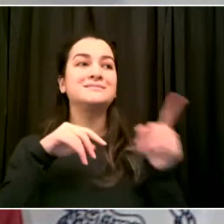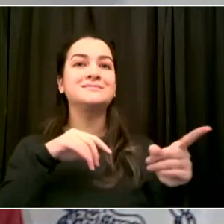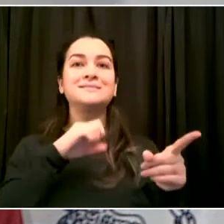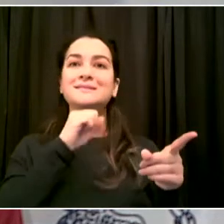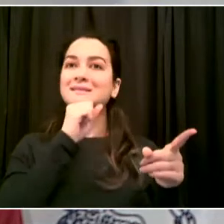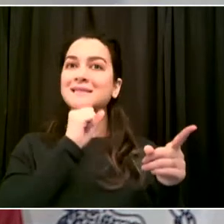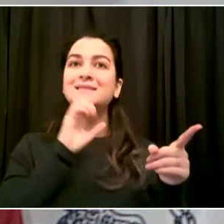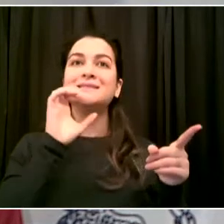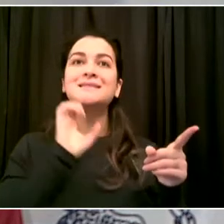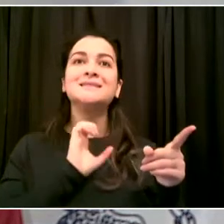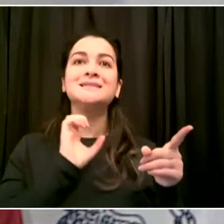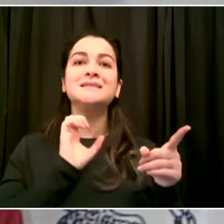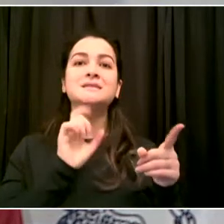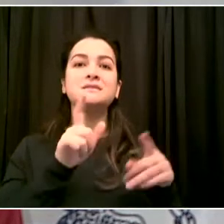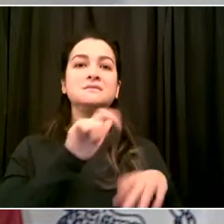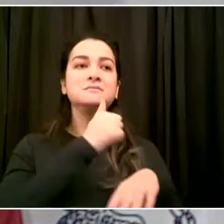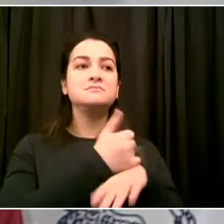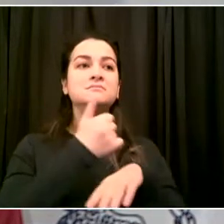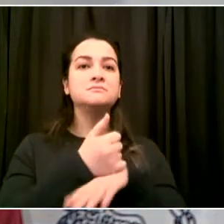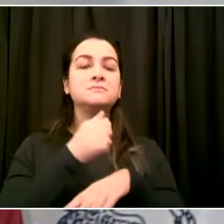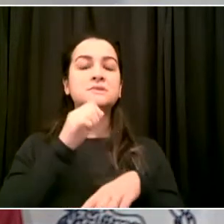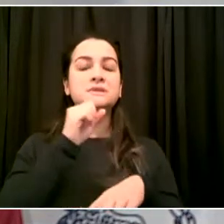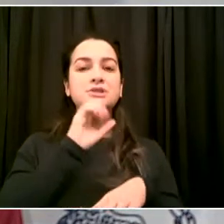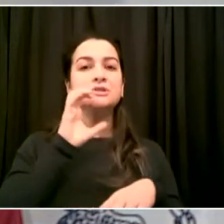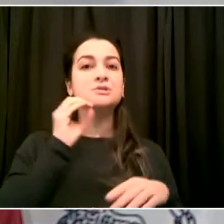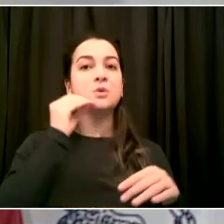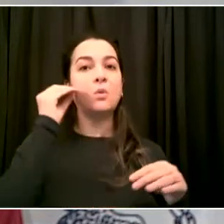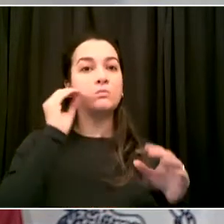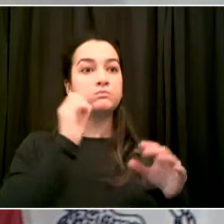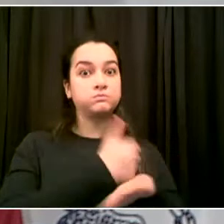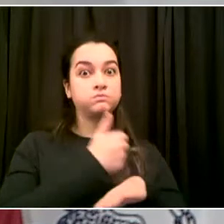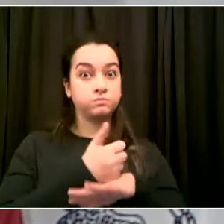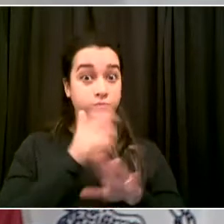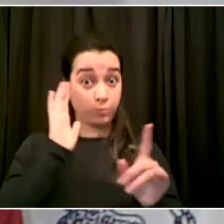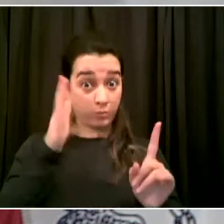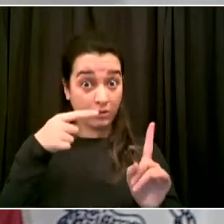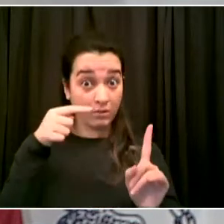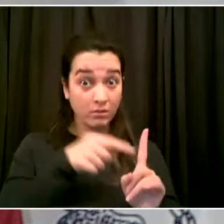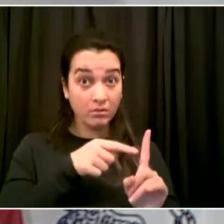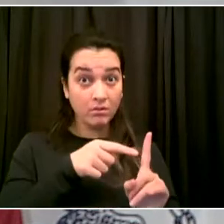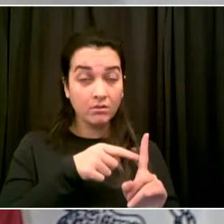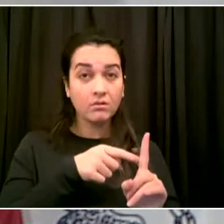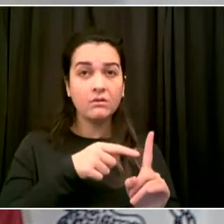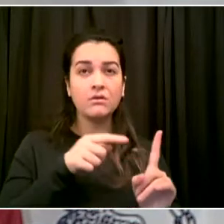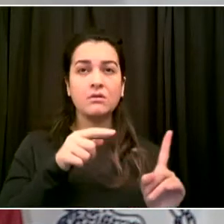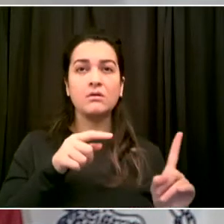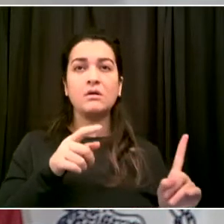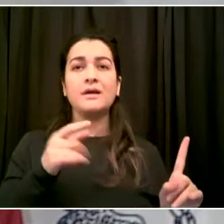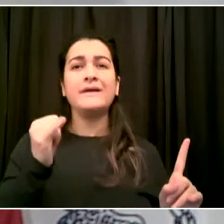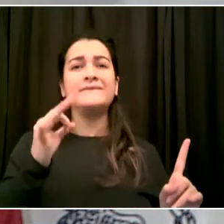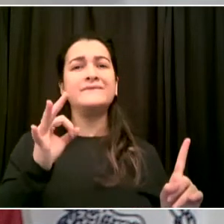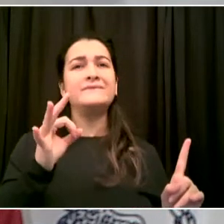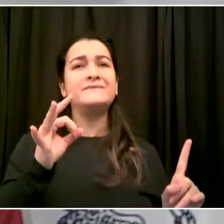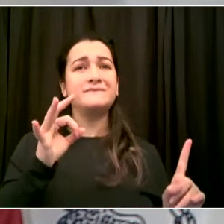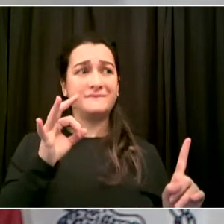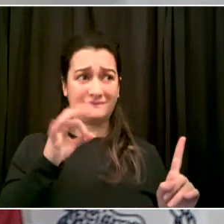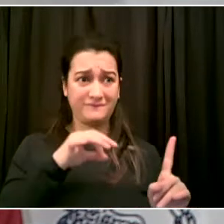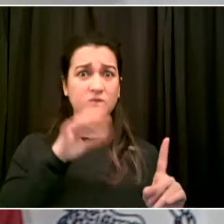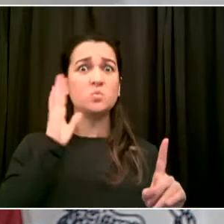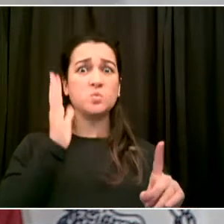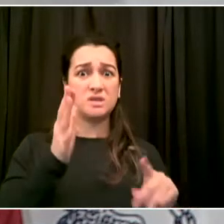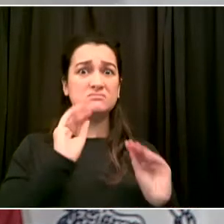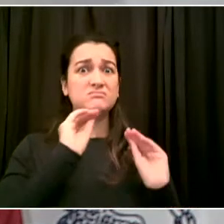and how quickly would the city be ready to stand up that program for homebound seniors, and how are you getting in touch with